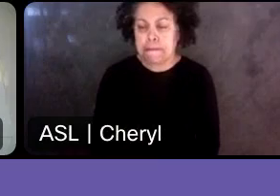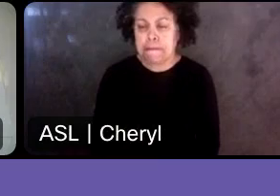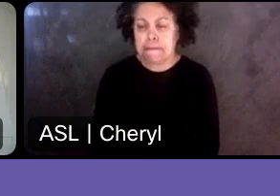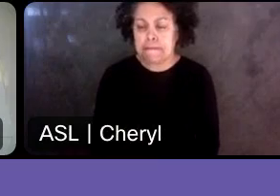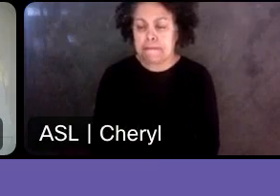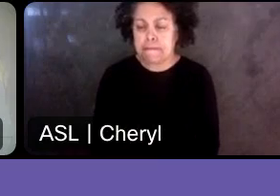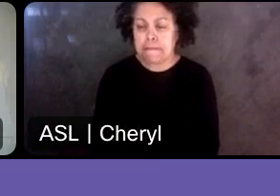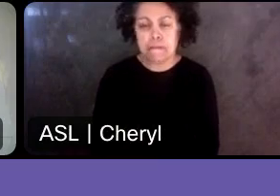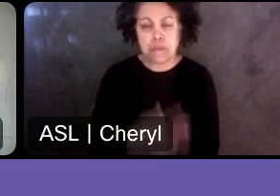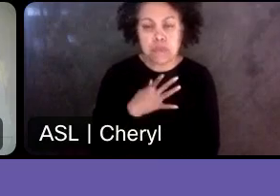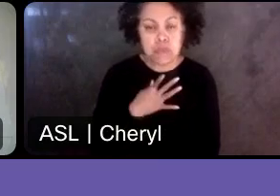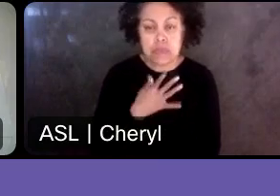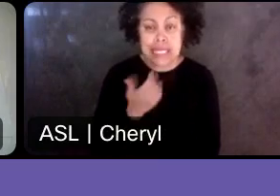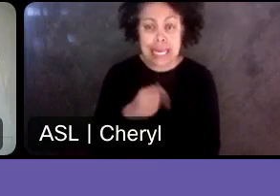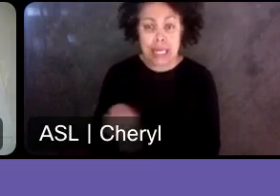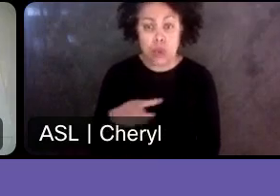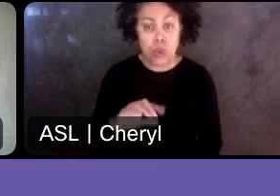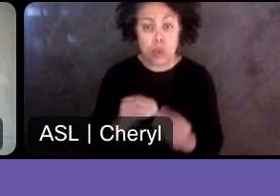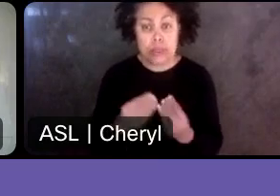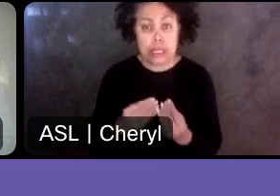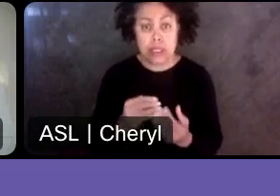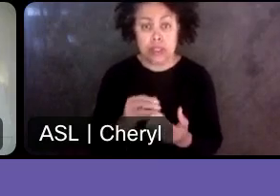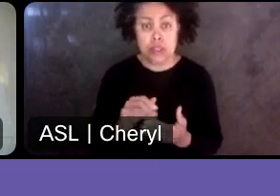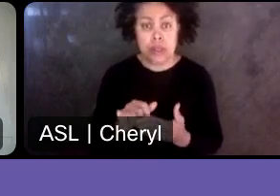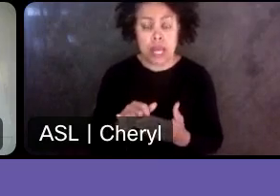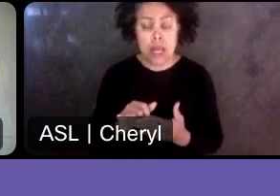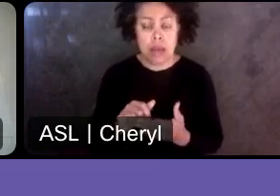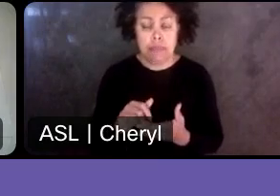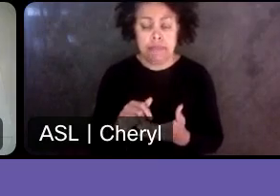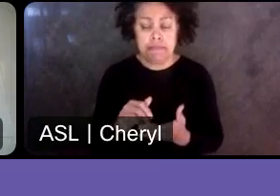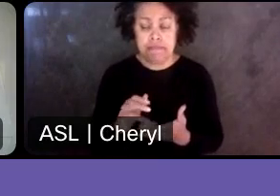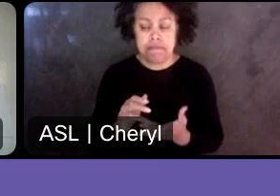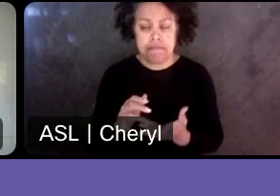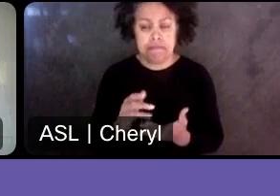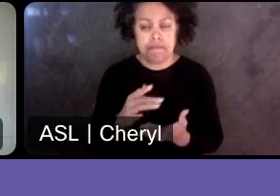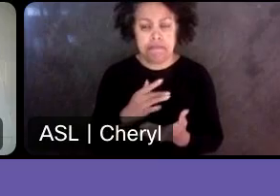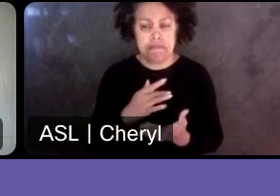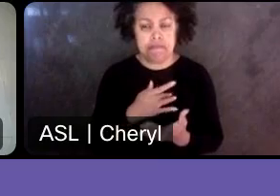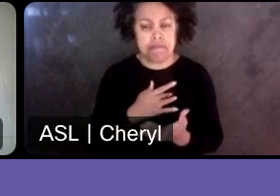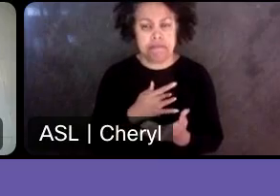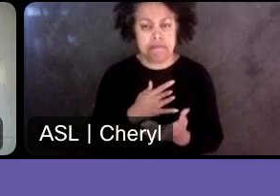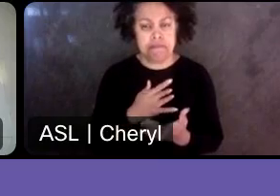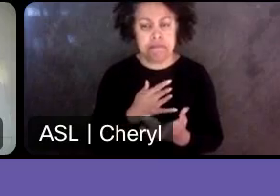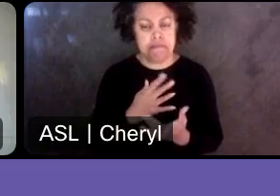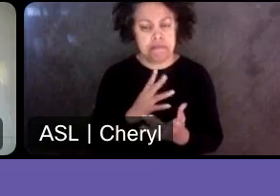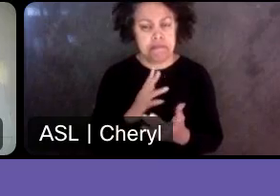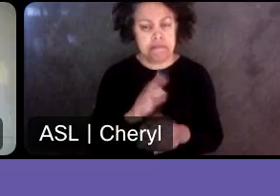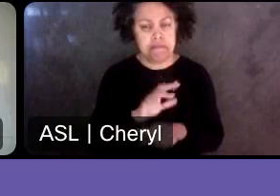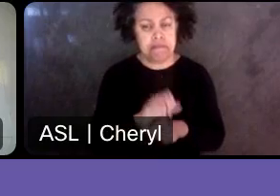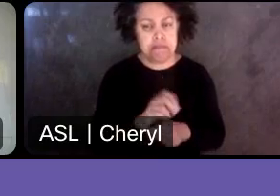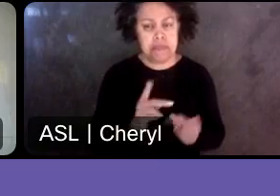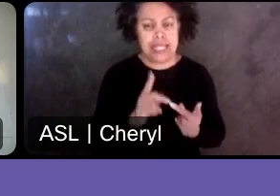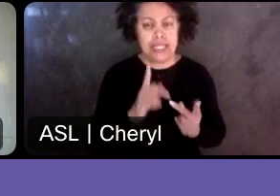I'm curious if there are any organizations that reserve a place for survivors on